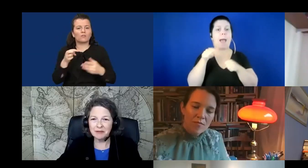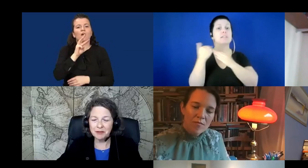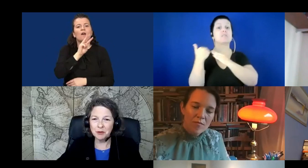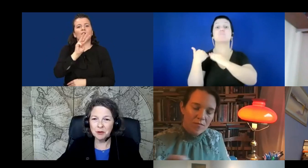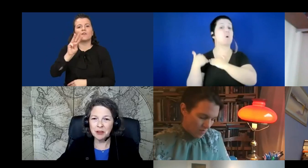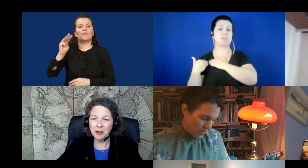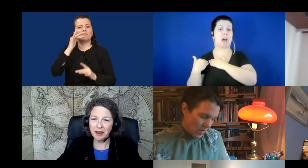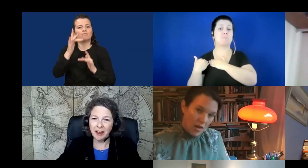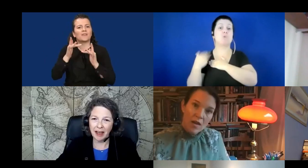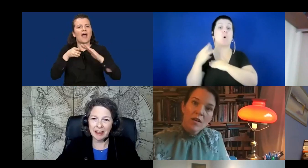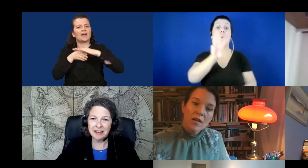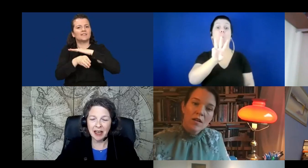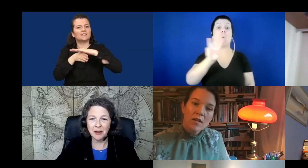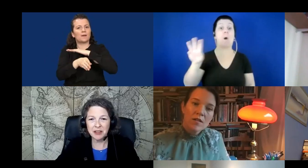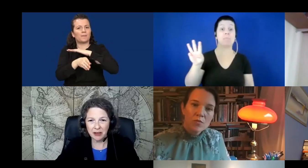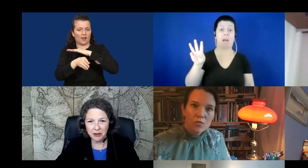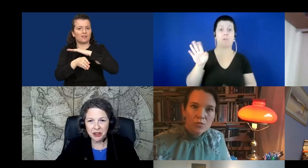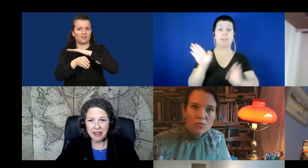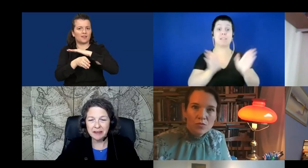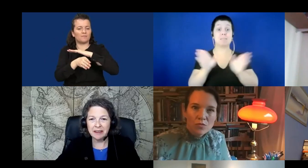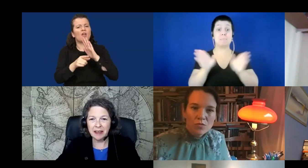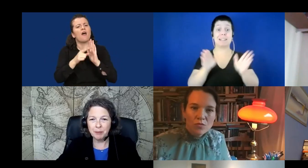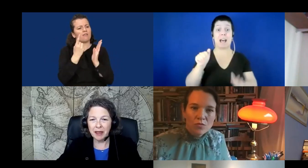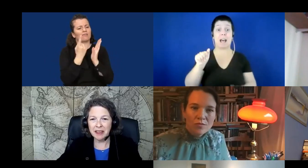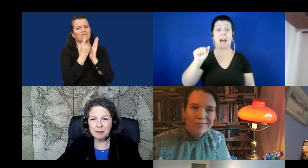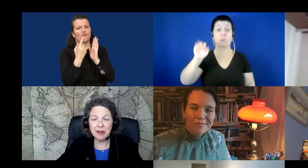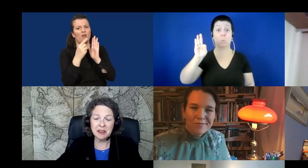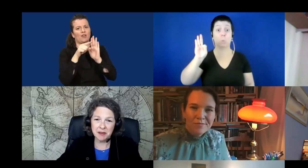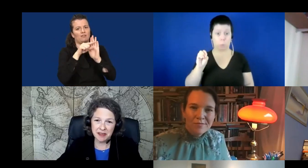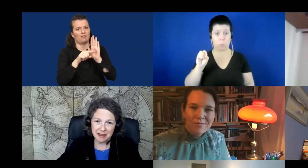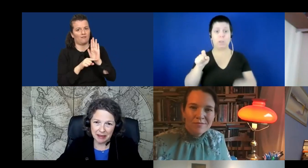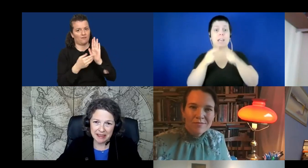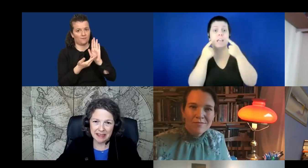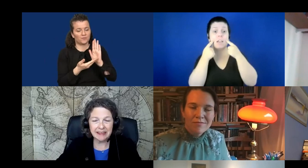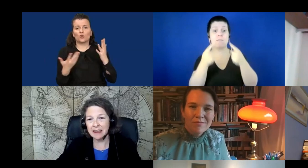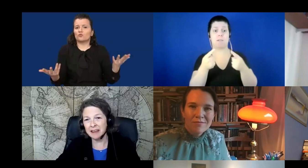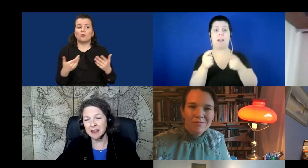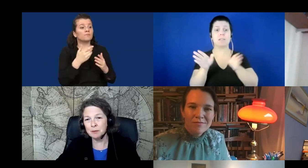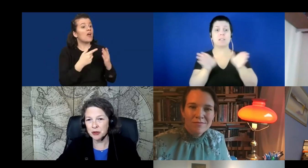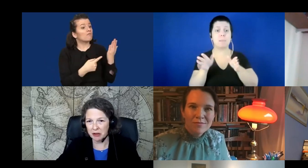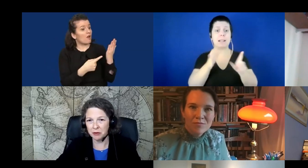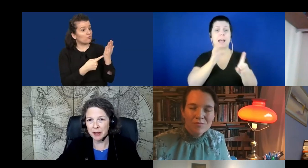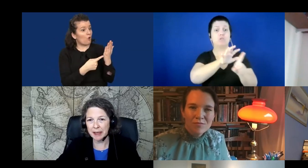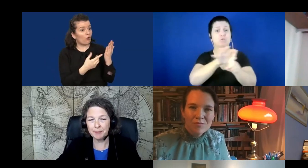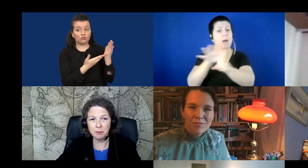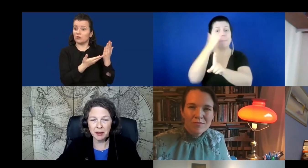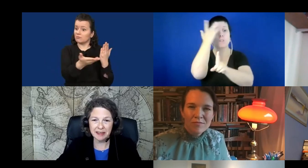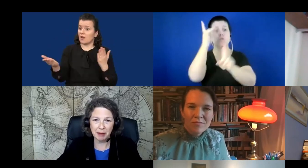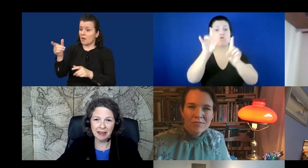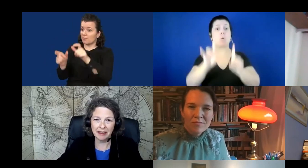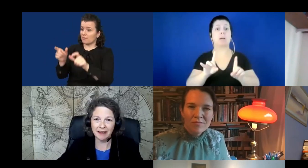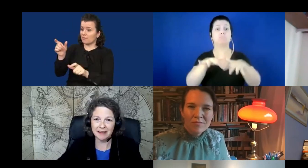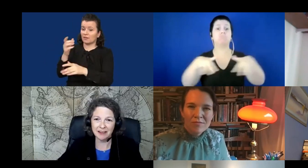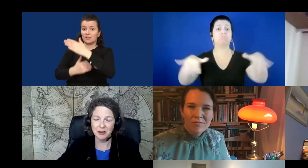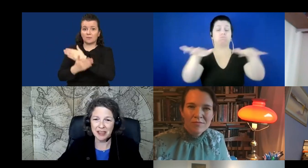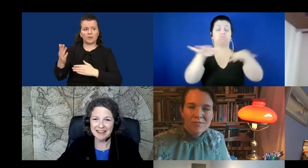and for looking at how technology impacts persons with disabilities in a more general way and policy